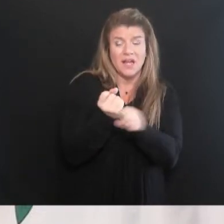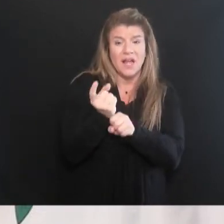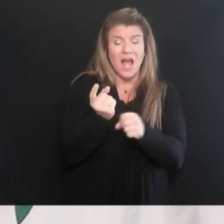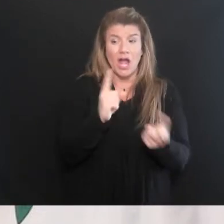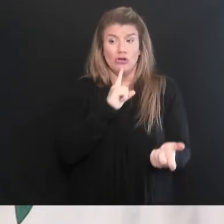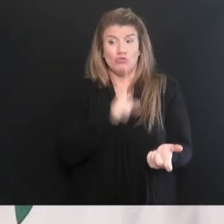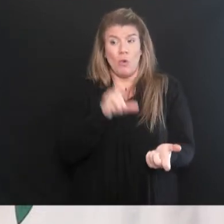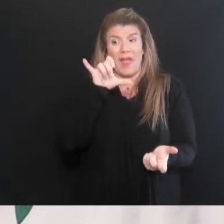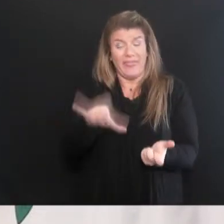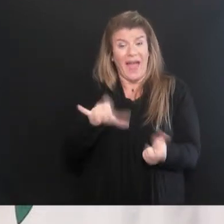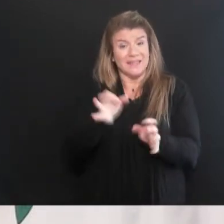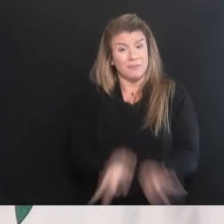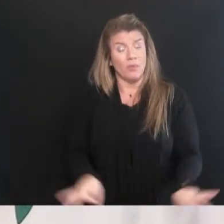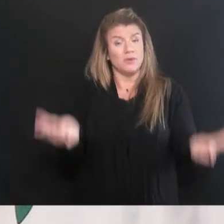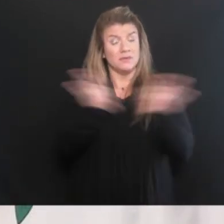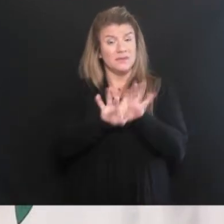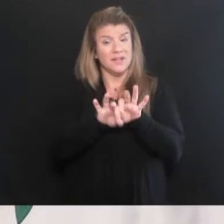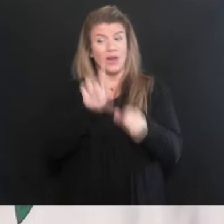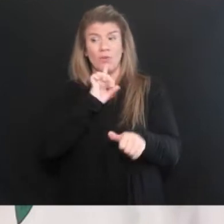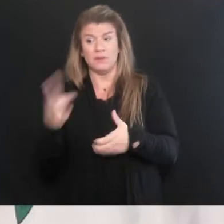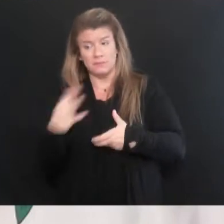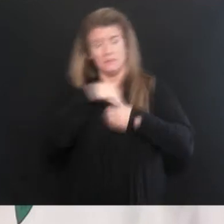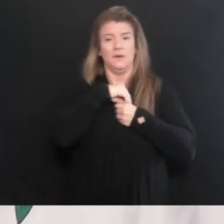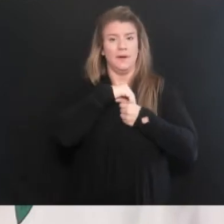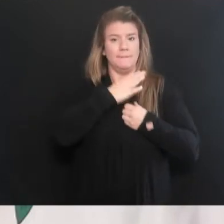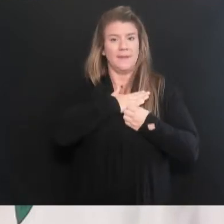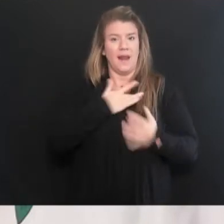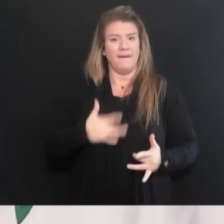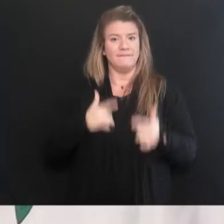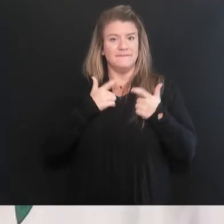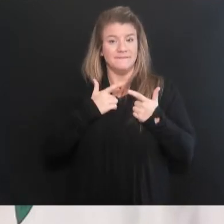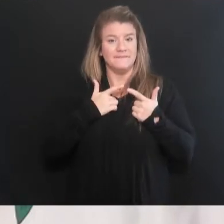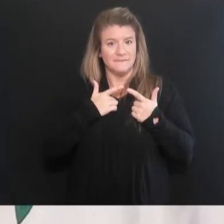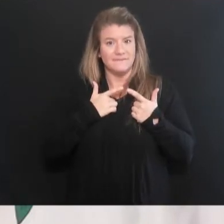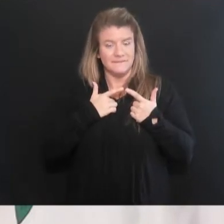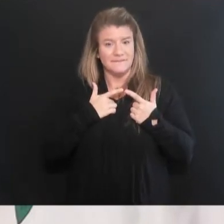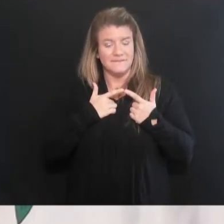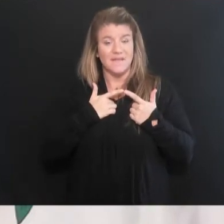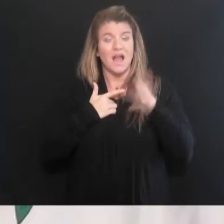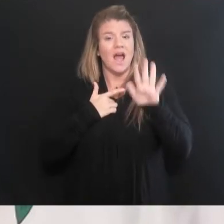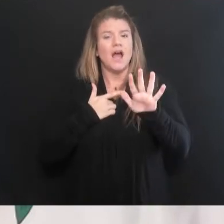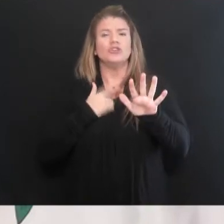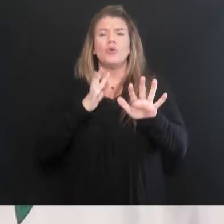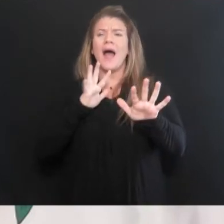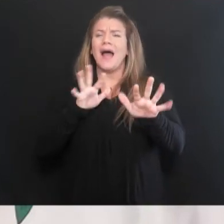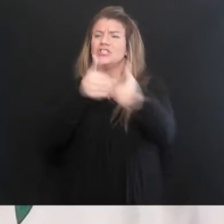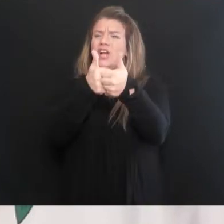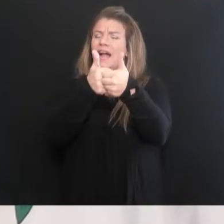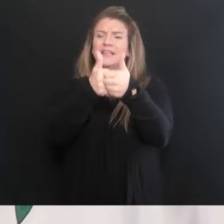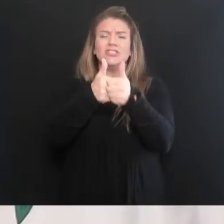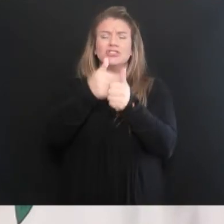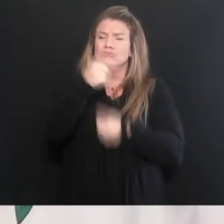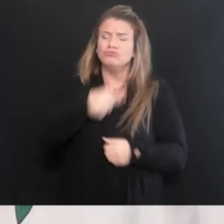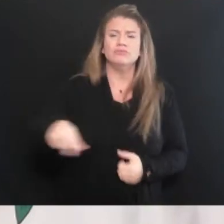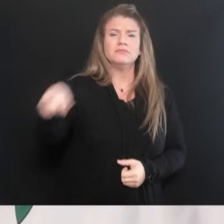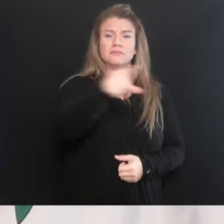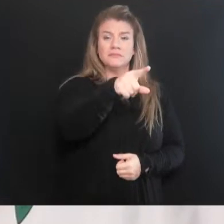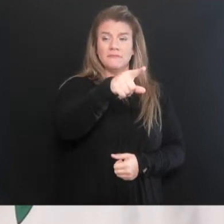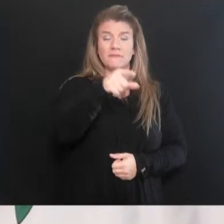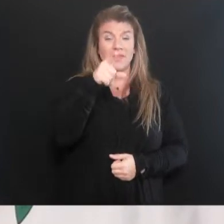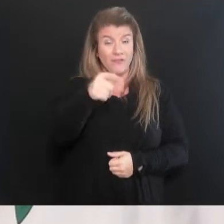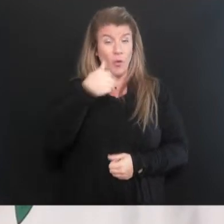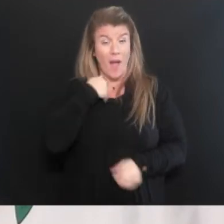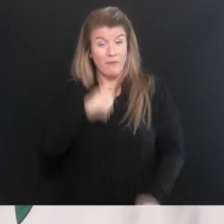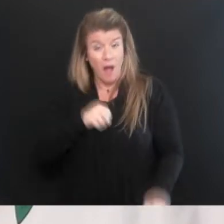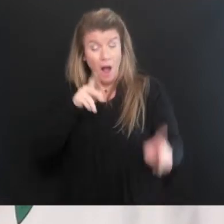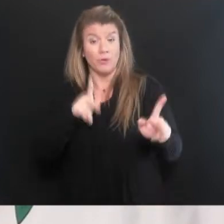means something, doesn't it? Well, it does. It really does. So I'd challenge anybody and everybody. If you had the opportunity